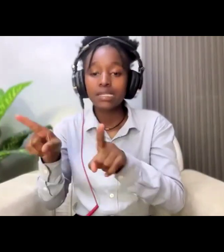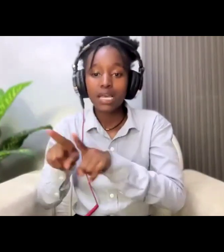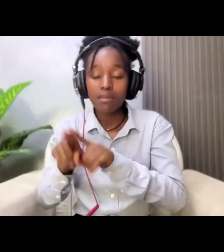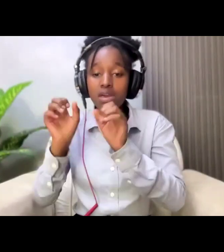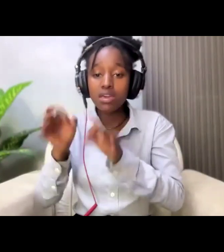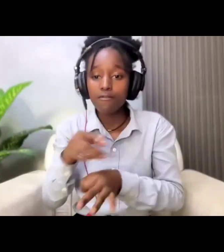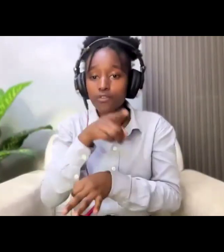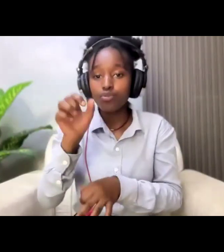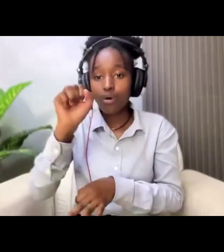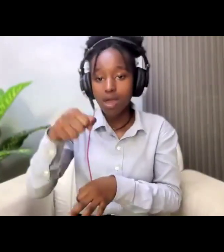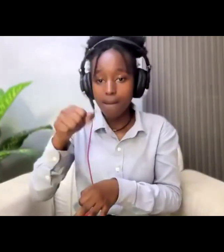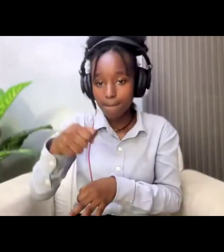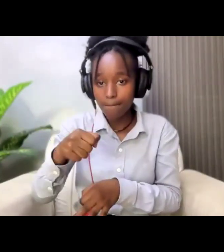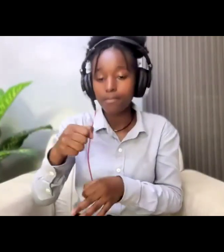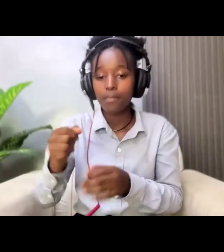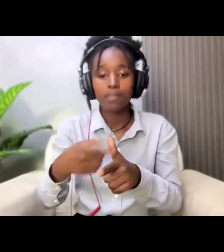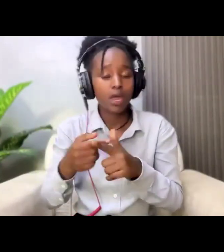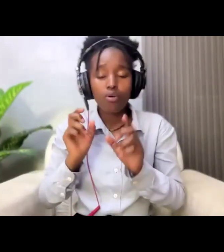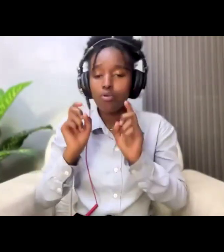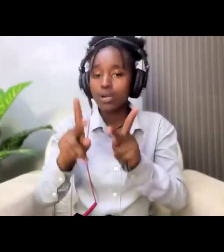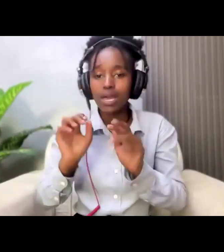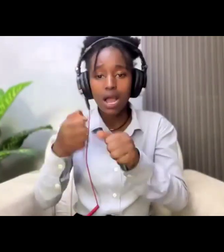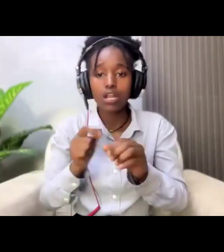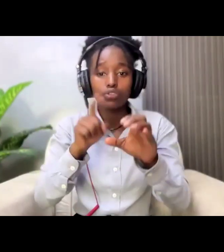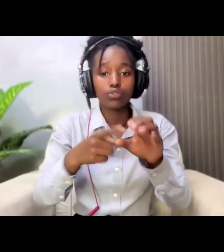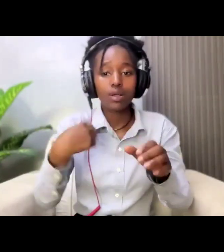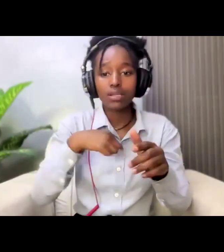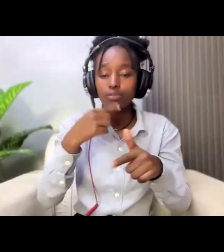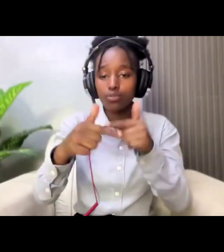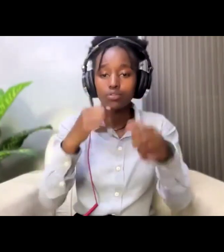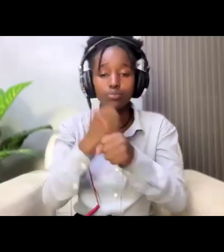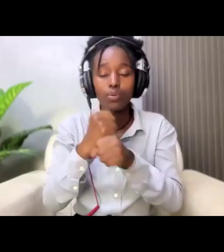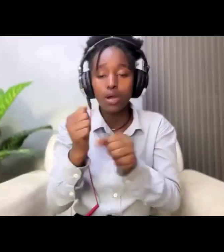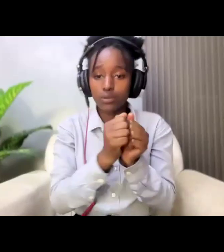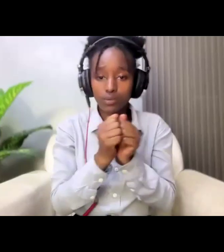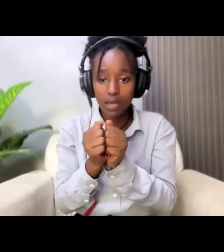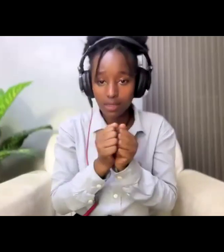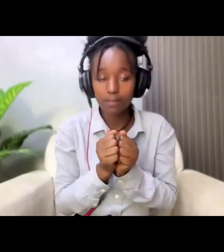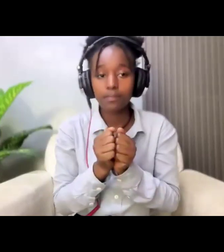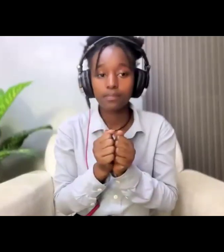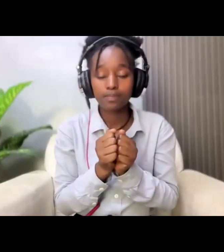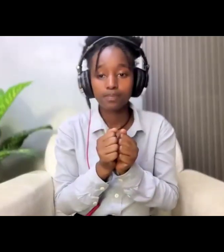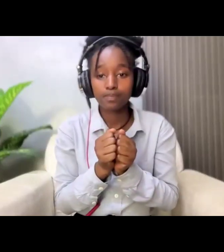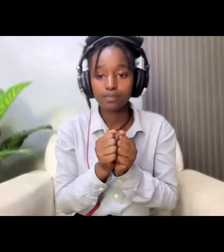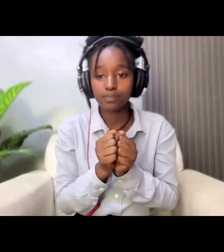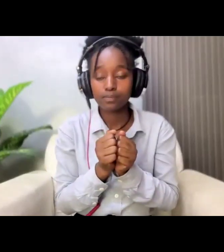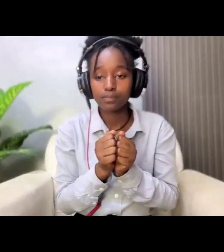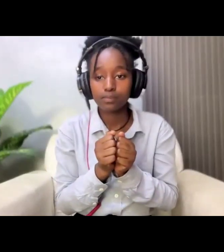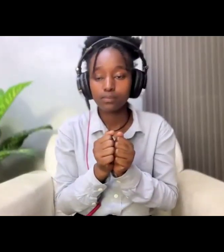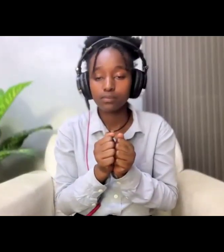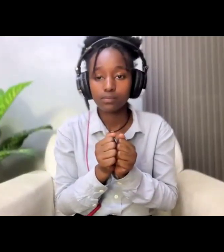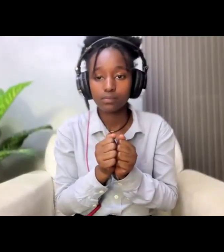not, to carry on and stay with us as the Commonwealth Disabled People's Forum. People who said the problem is at the grassroots